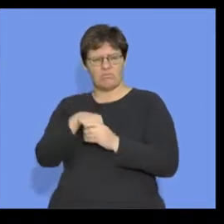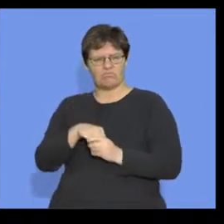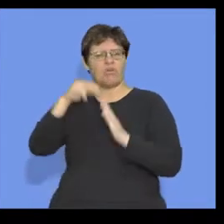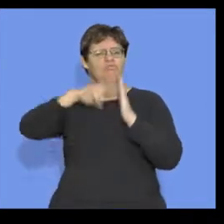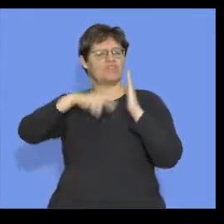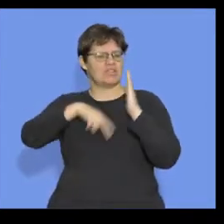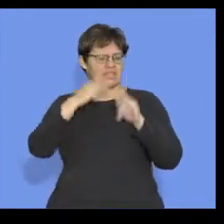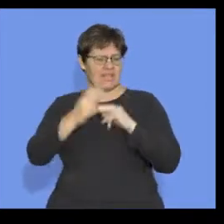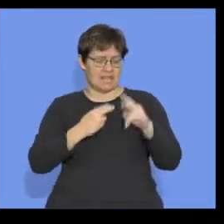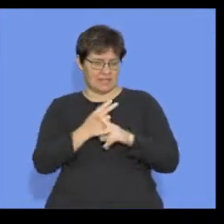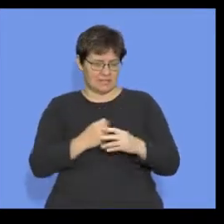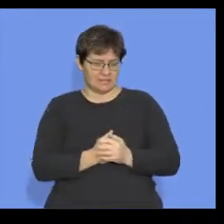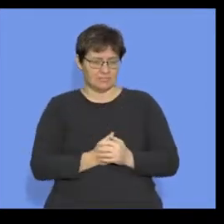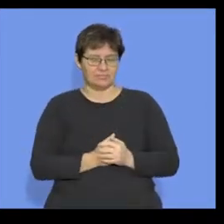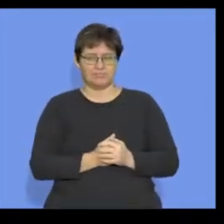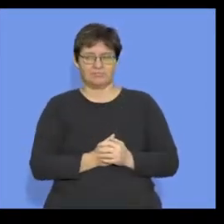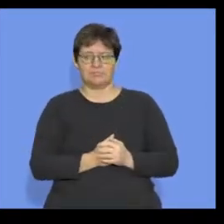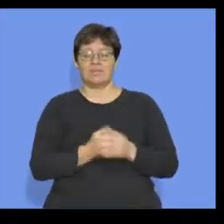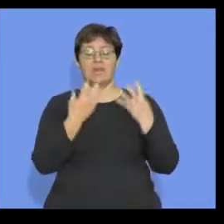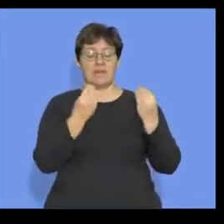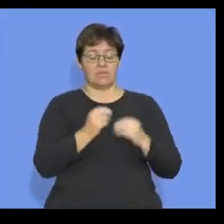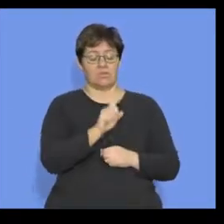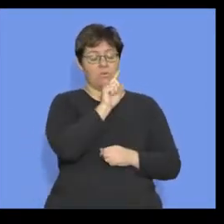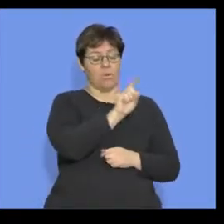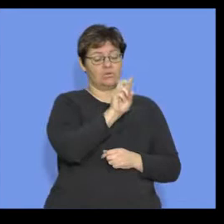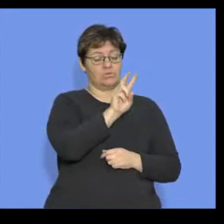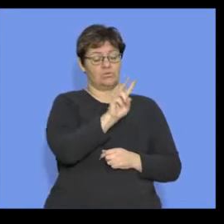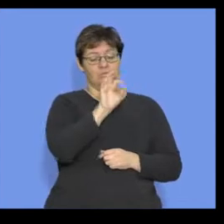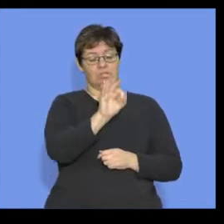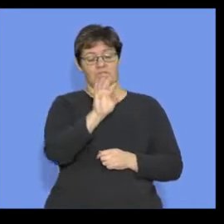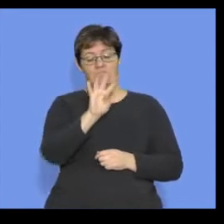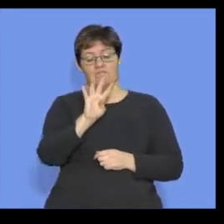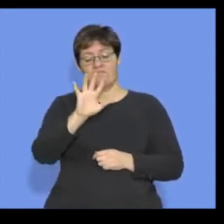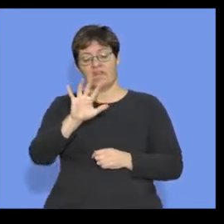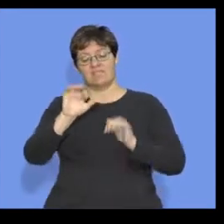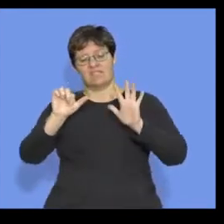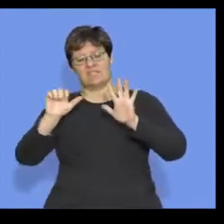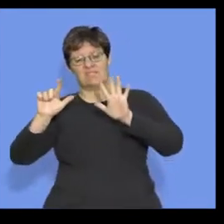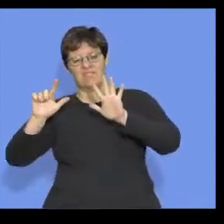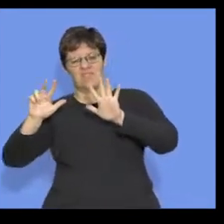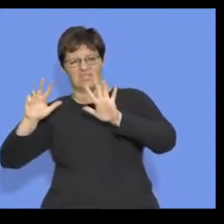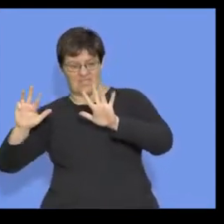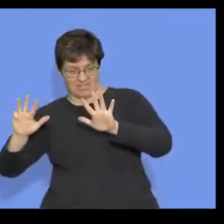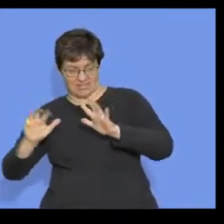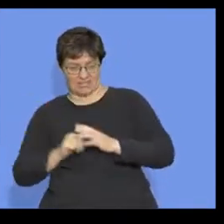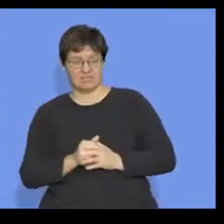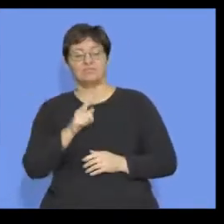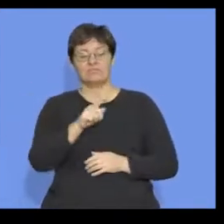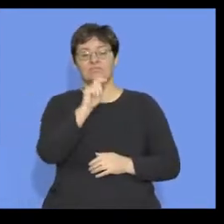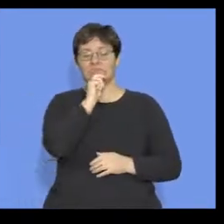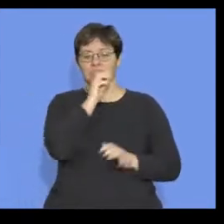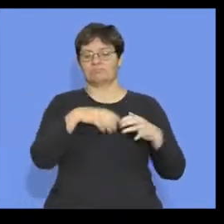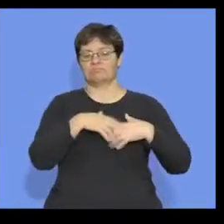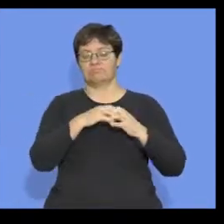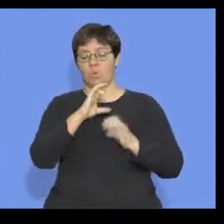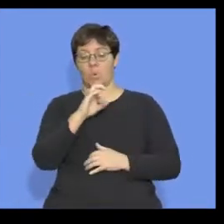again. So the digits, which is 1 all the way to 9, are used to form a